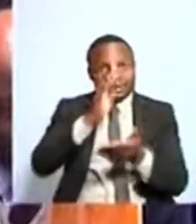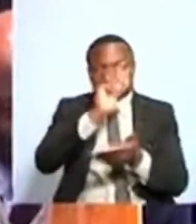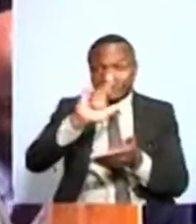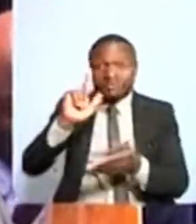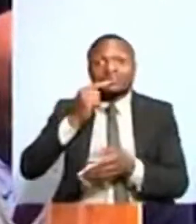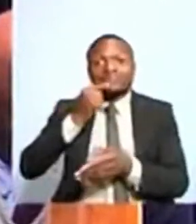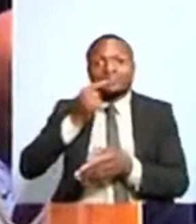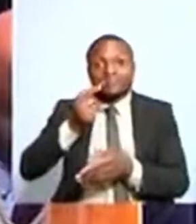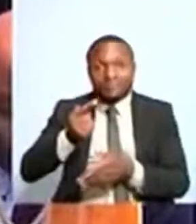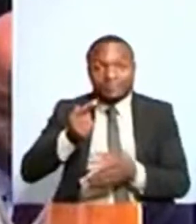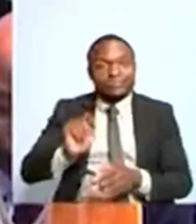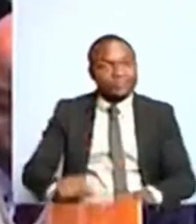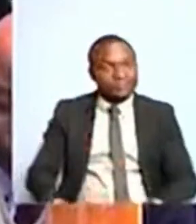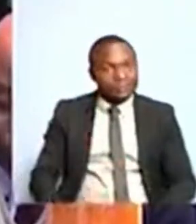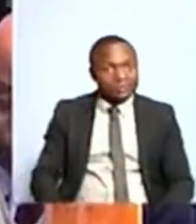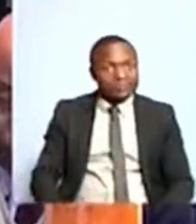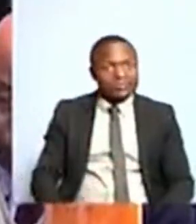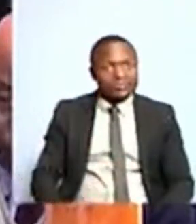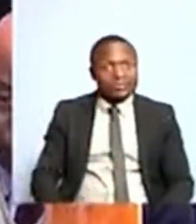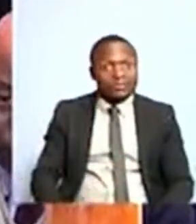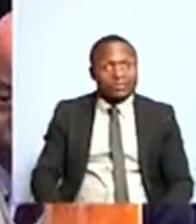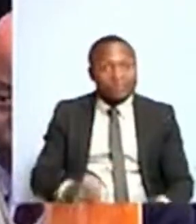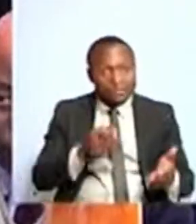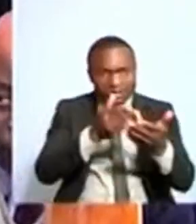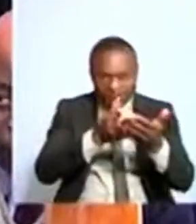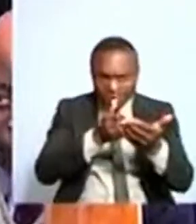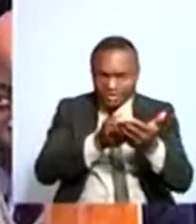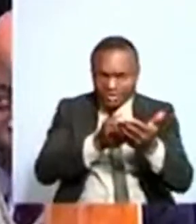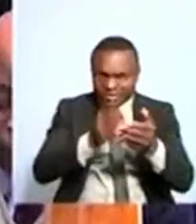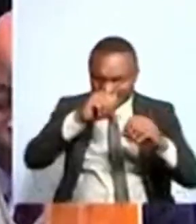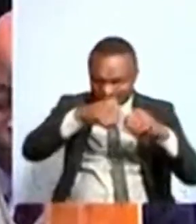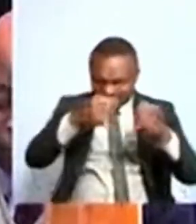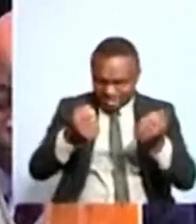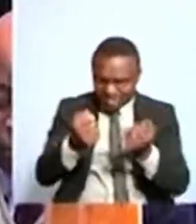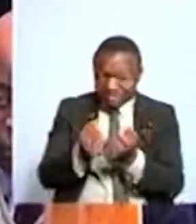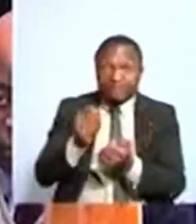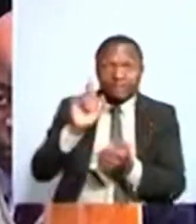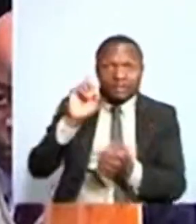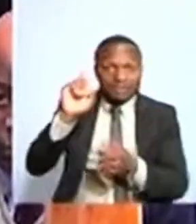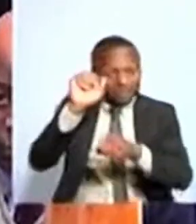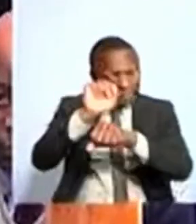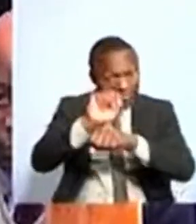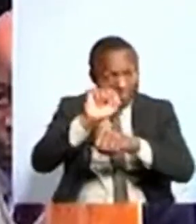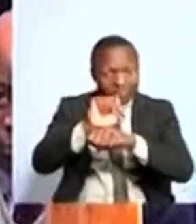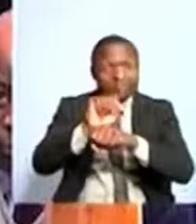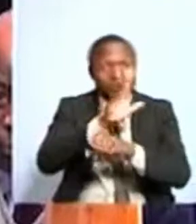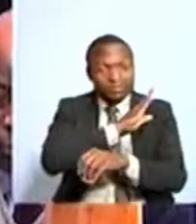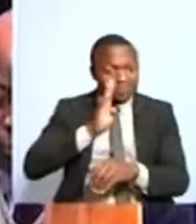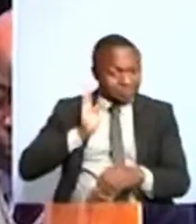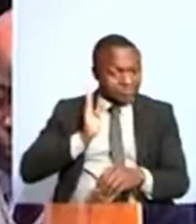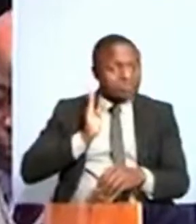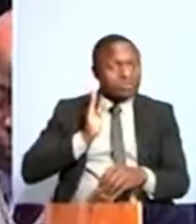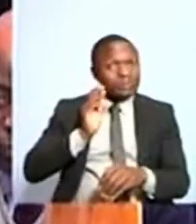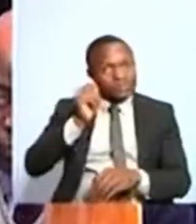saying, despite the generality of subsection 1, the functions of the board are to